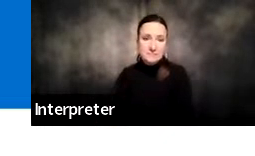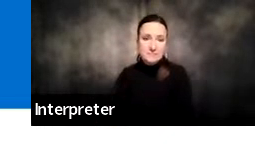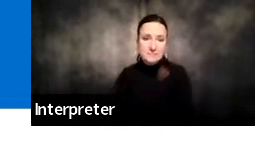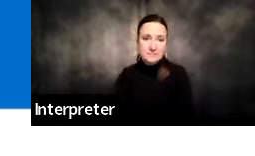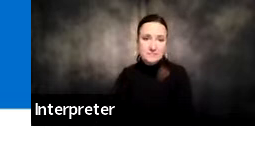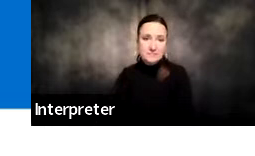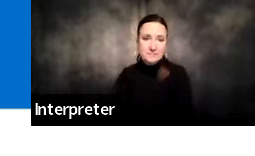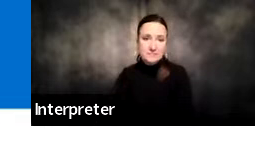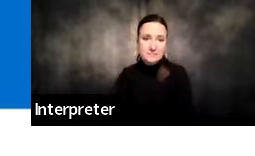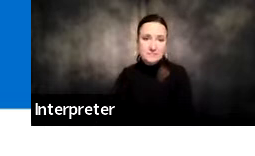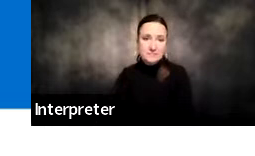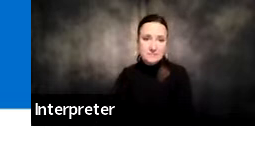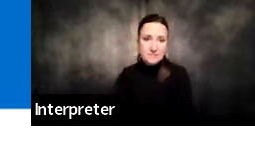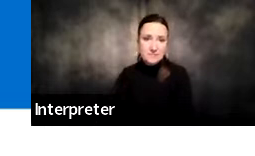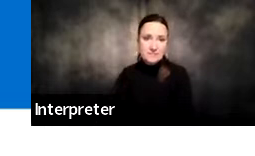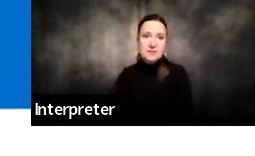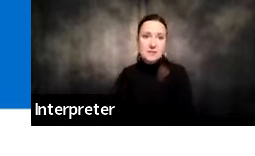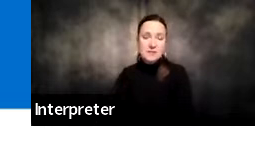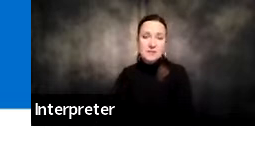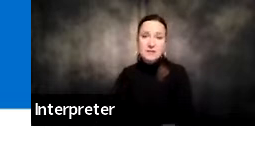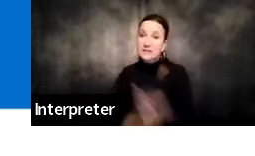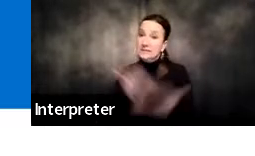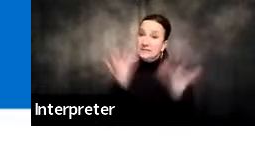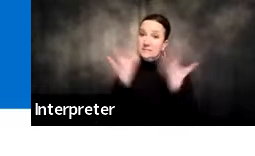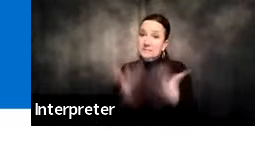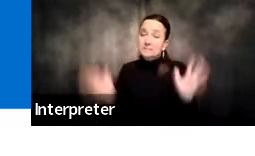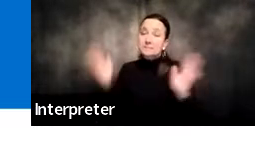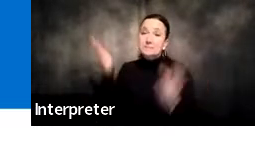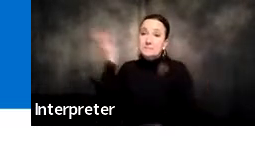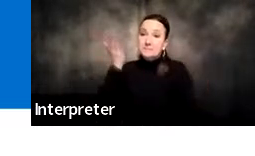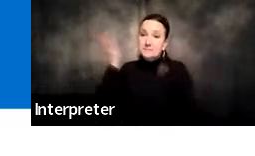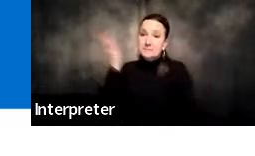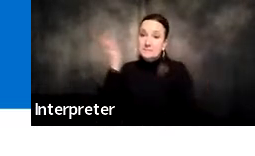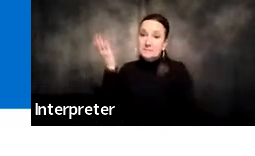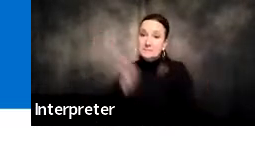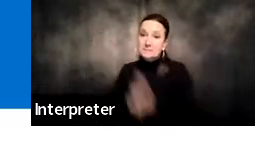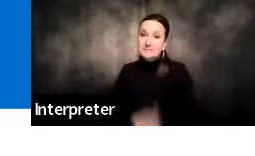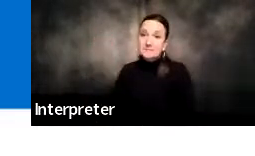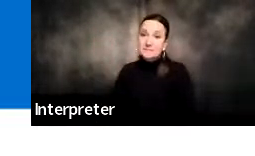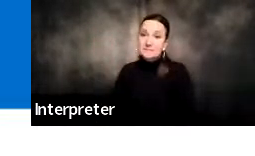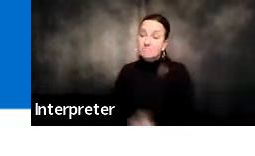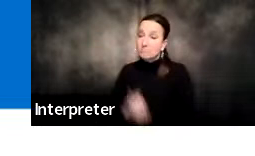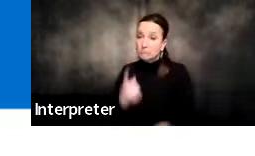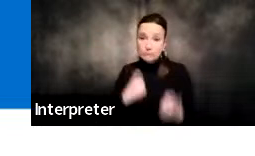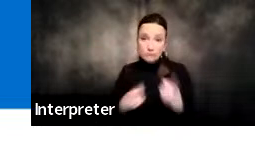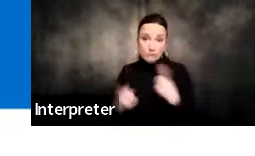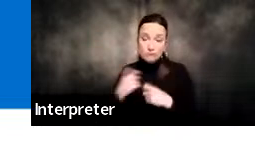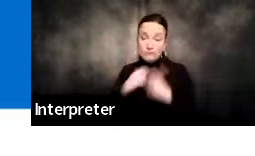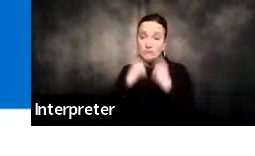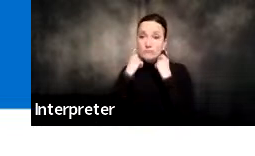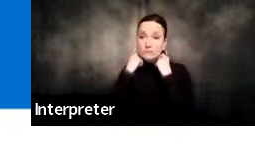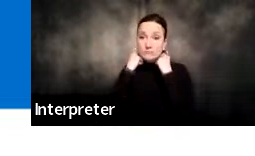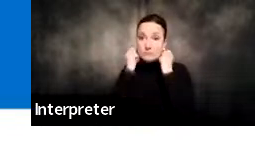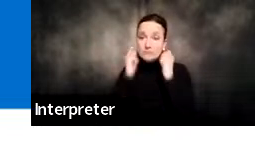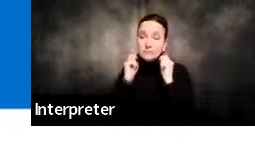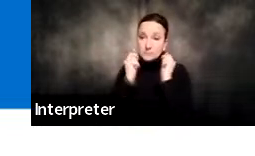And that's all I have for you today, and definitely am open to questions.